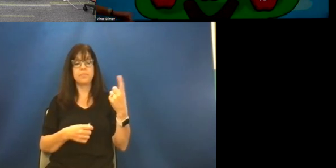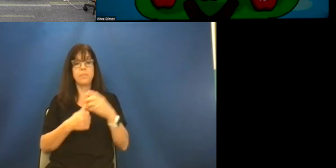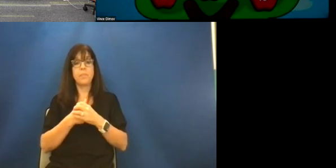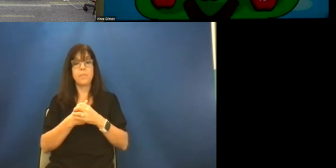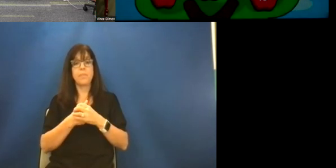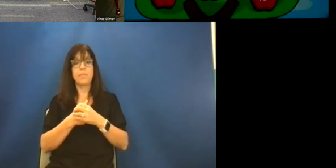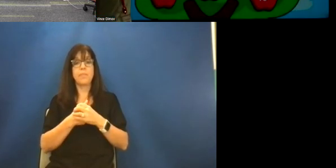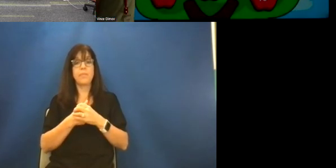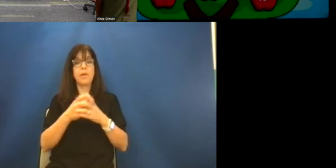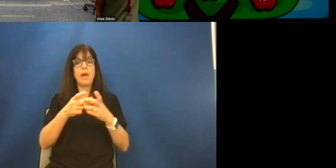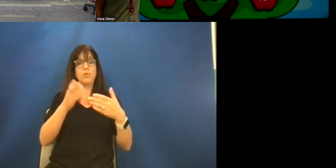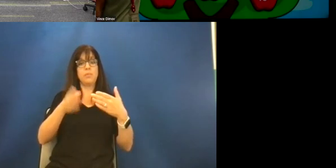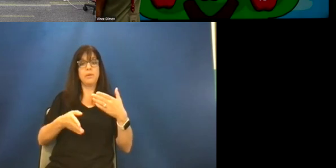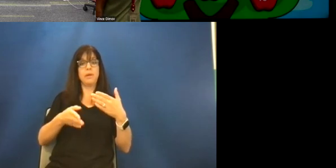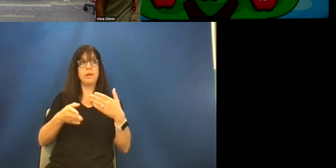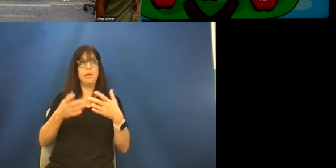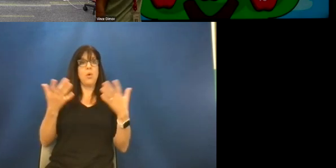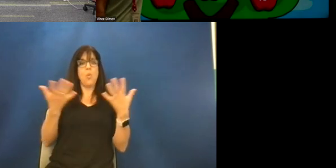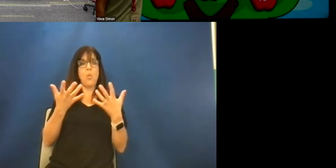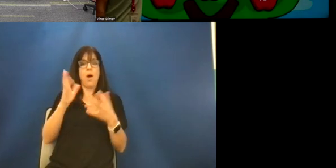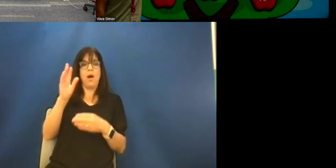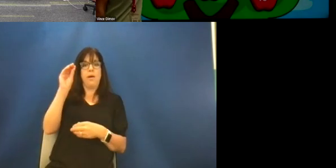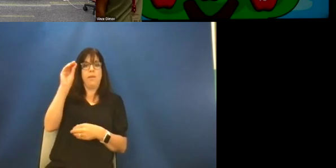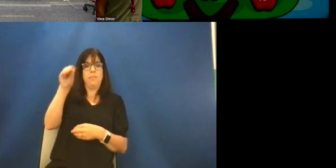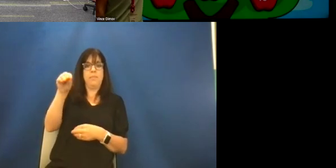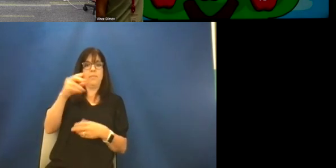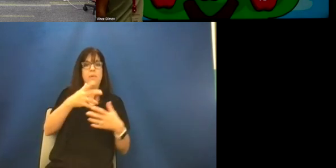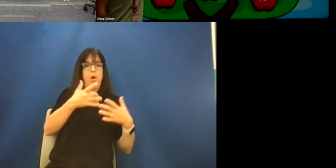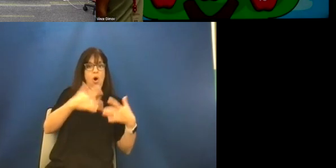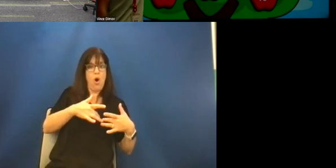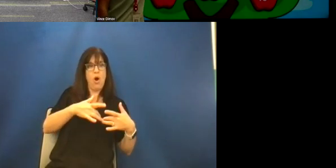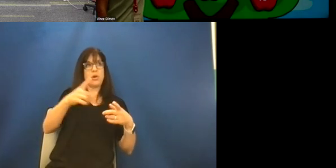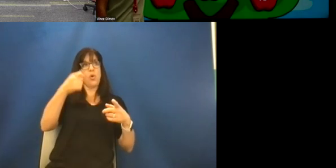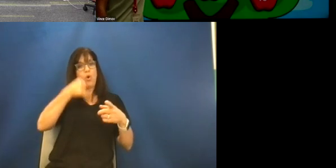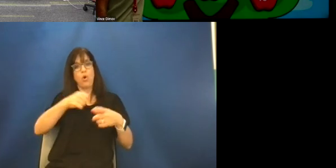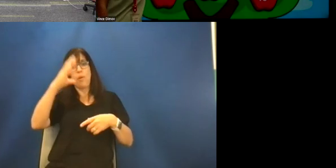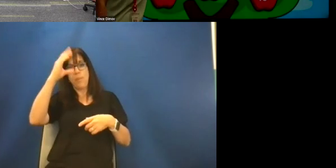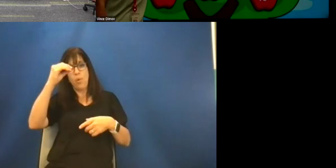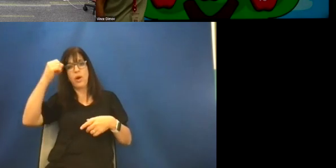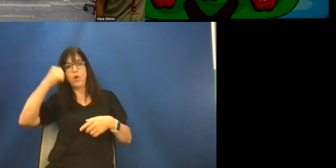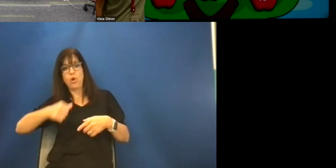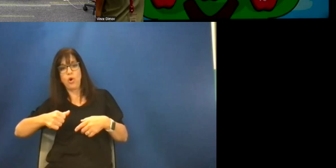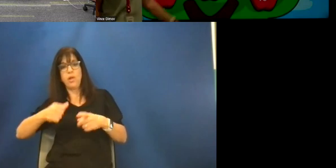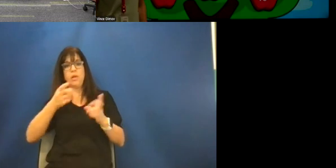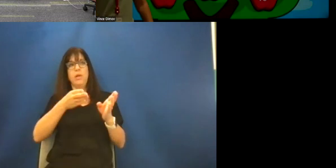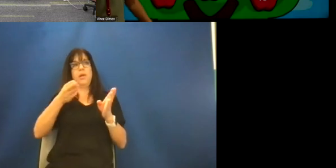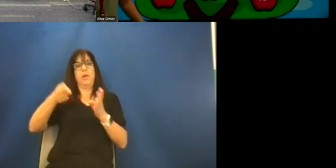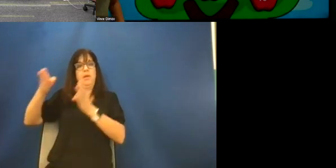So I'd have to complete, and this one I'd have to complete what goes in here. You have heart, or girl, boy, girl. So I'd have to click on the